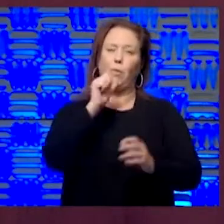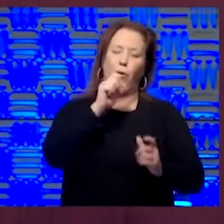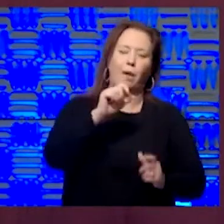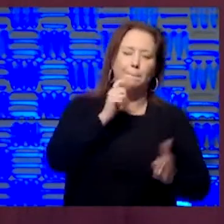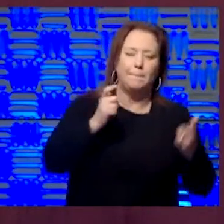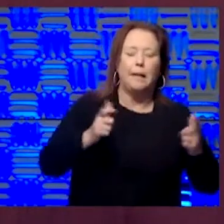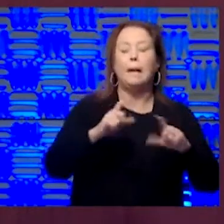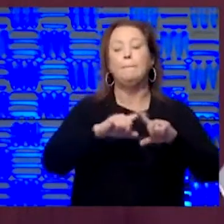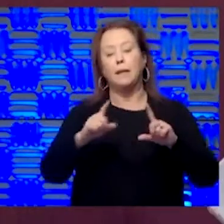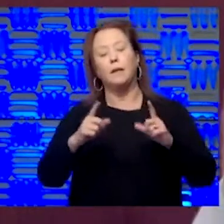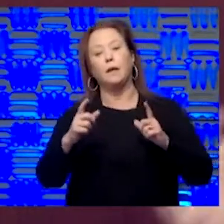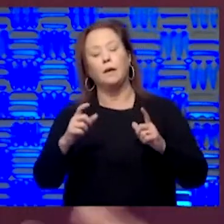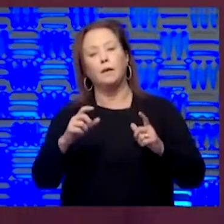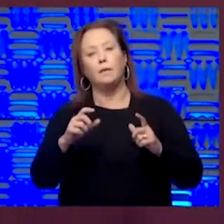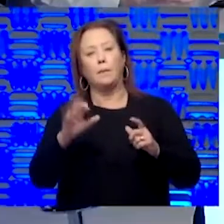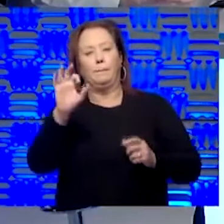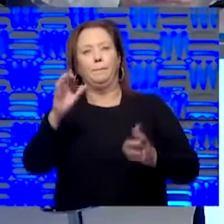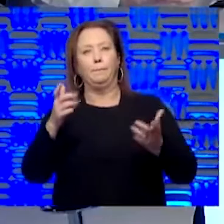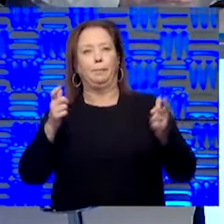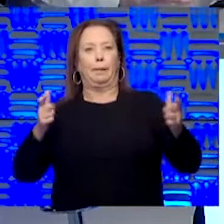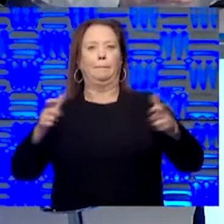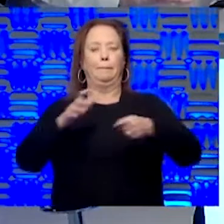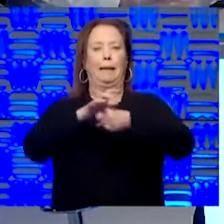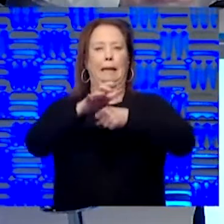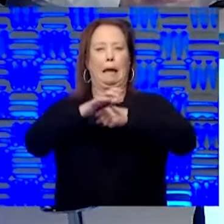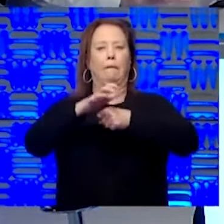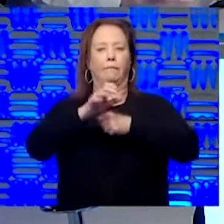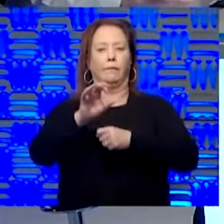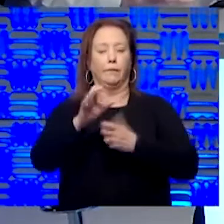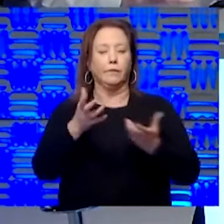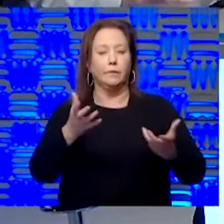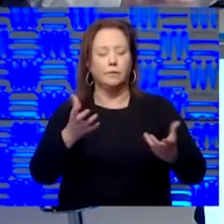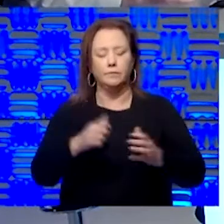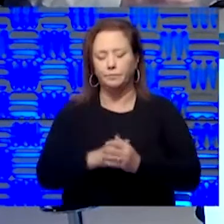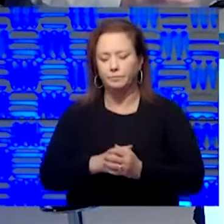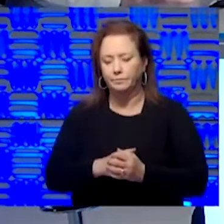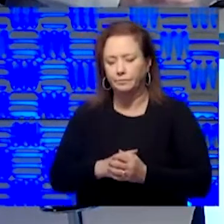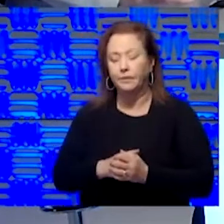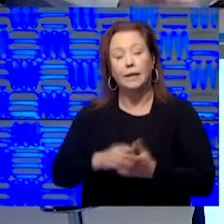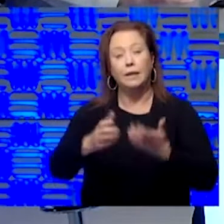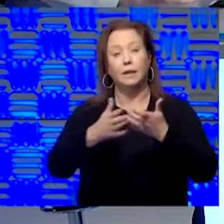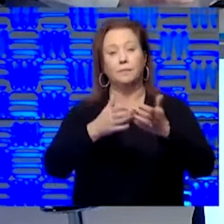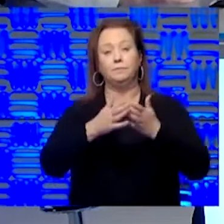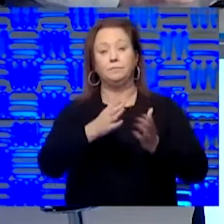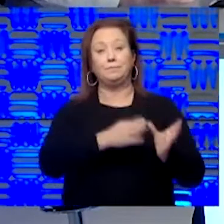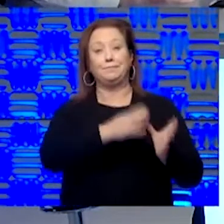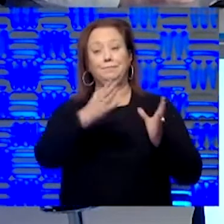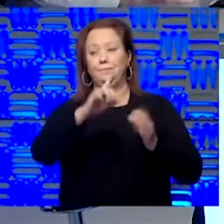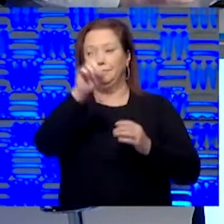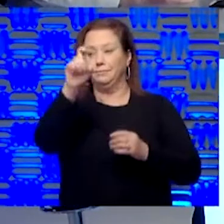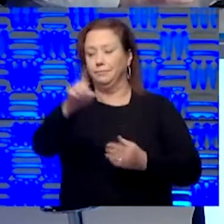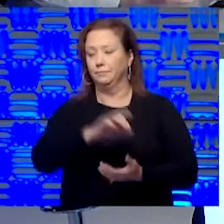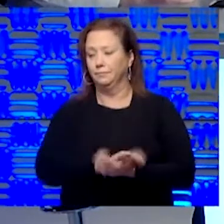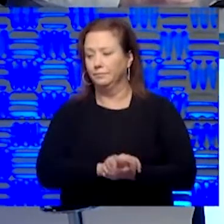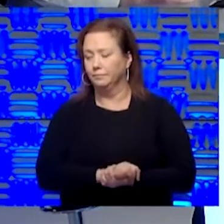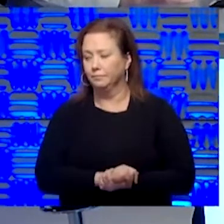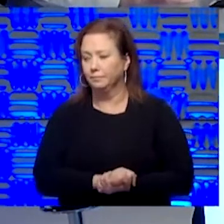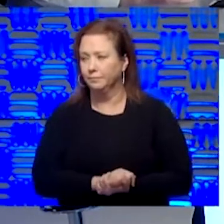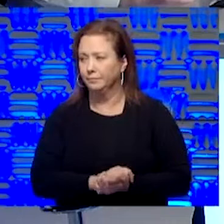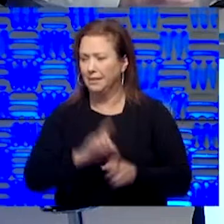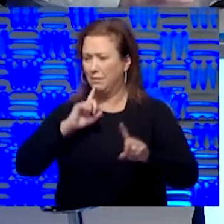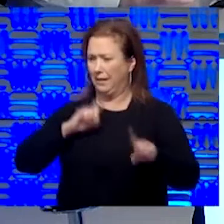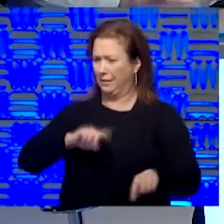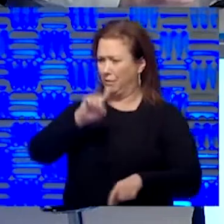large, but they're large in a physiologic sense. So anyway, okay, next question. Did we answer